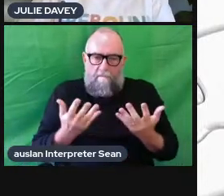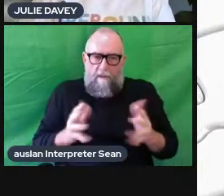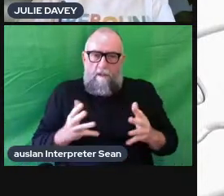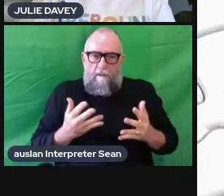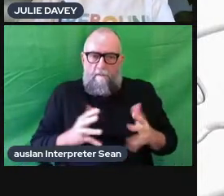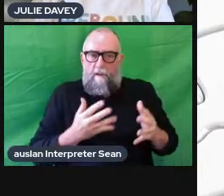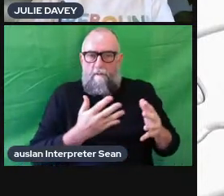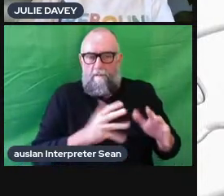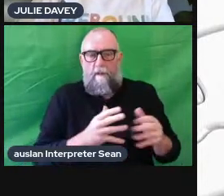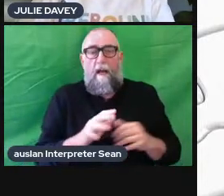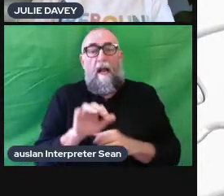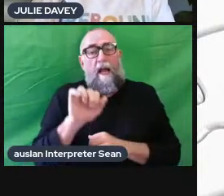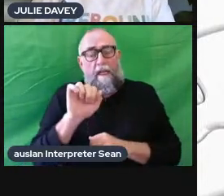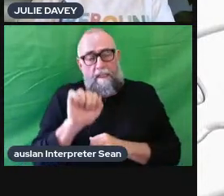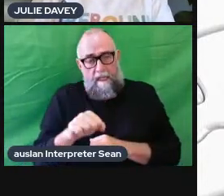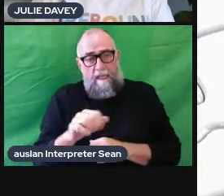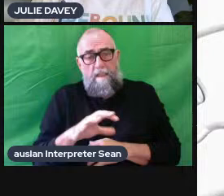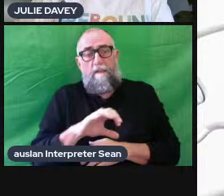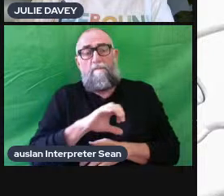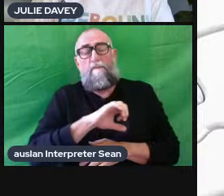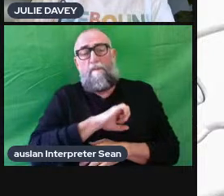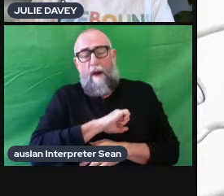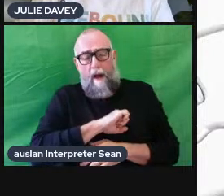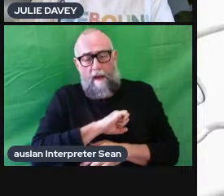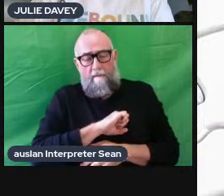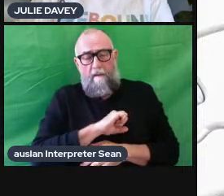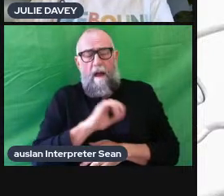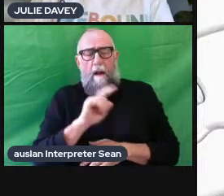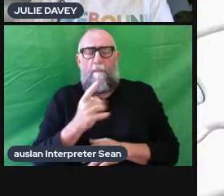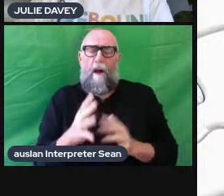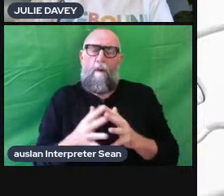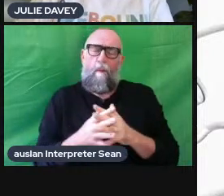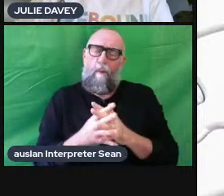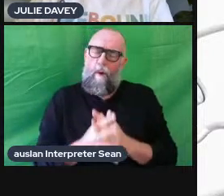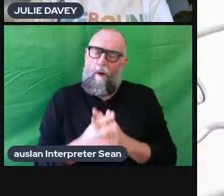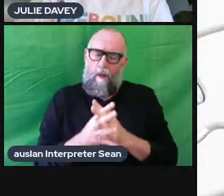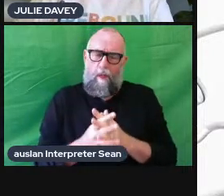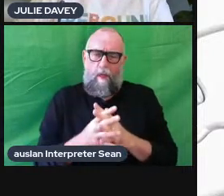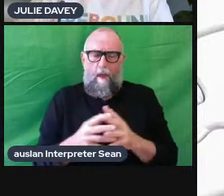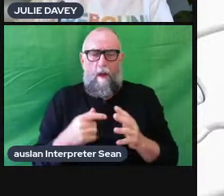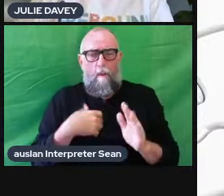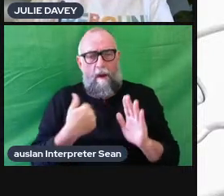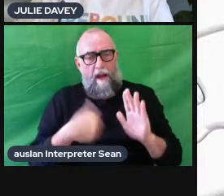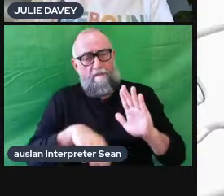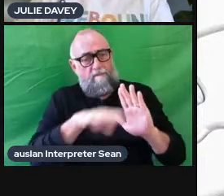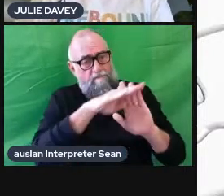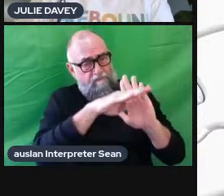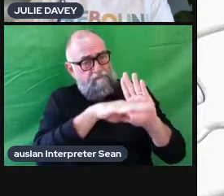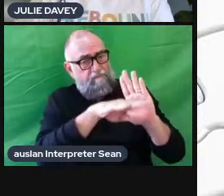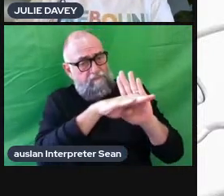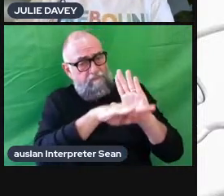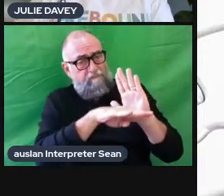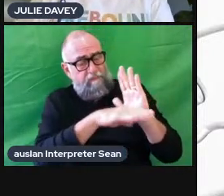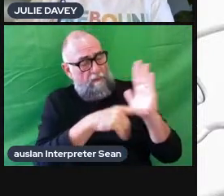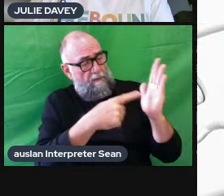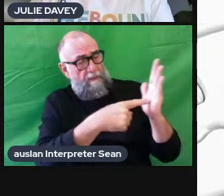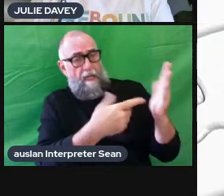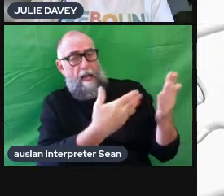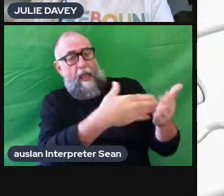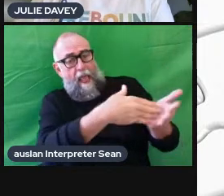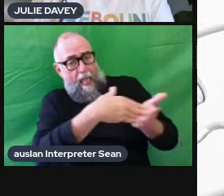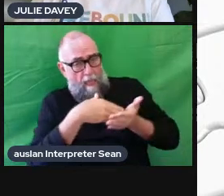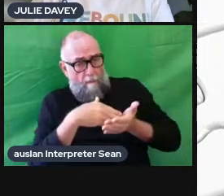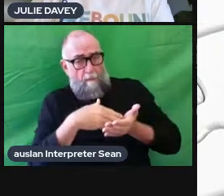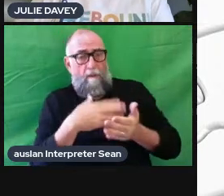courage, but it's really worth it. And there are guides and help helpful information